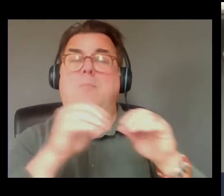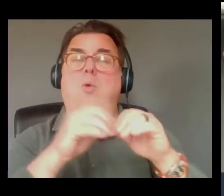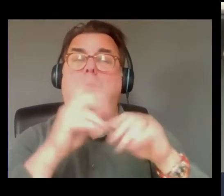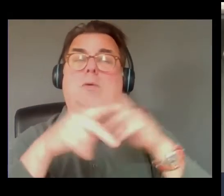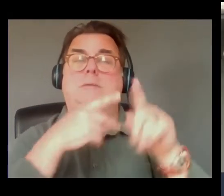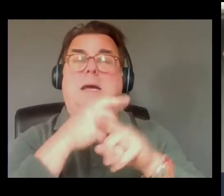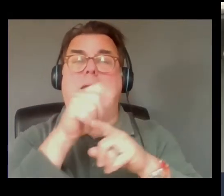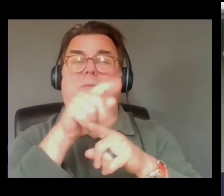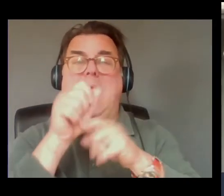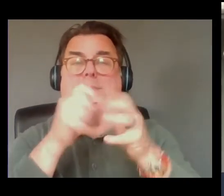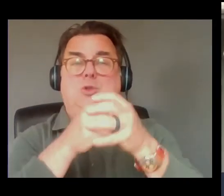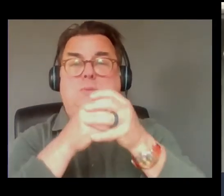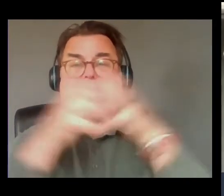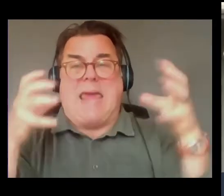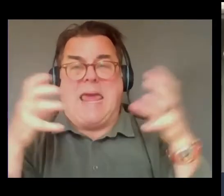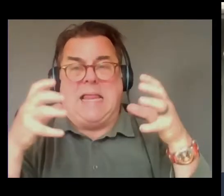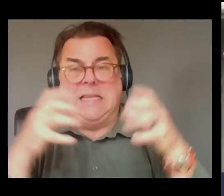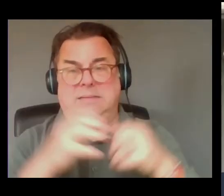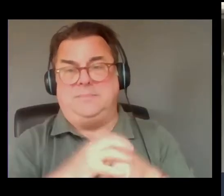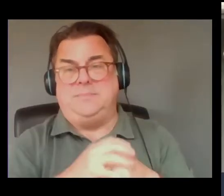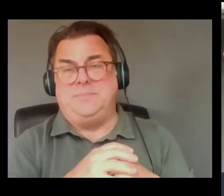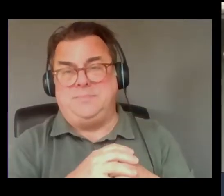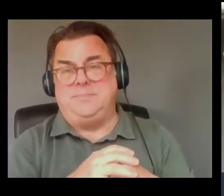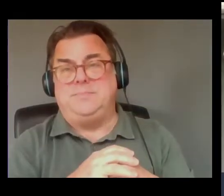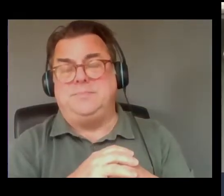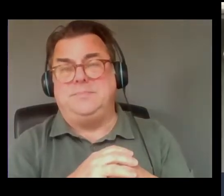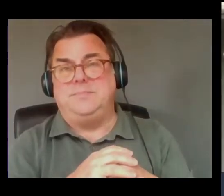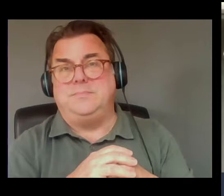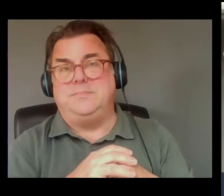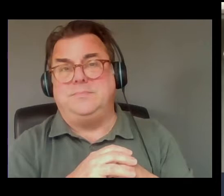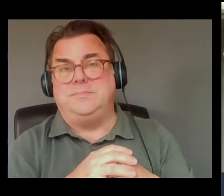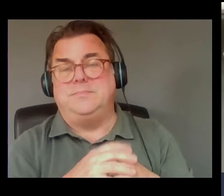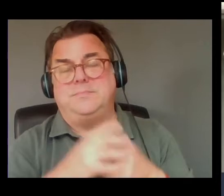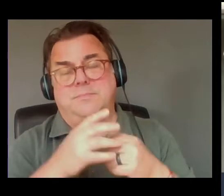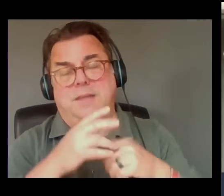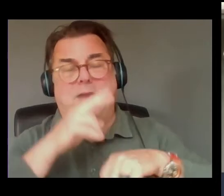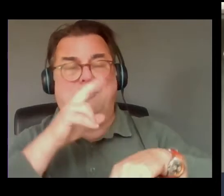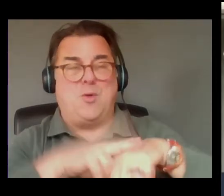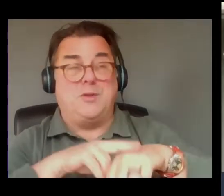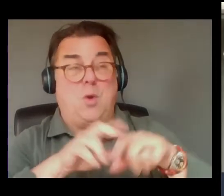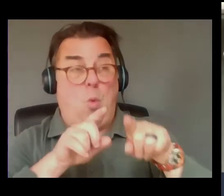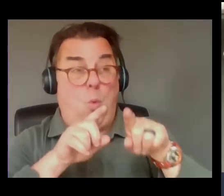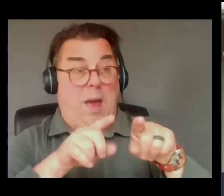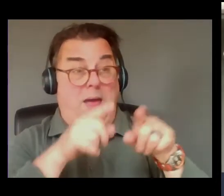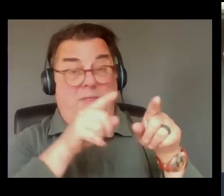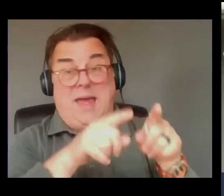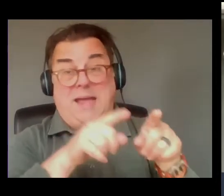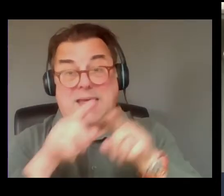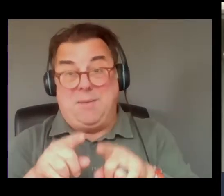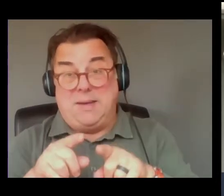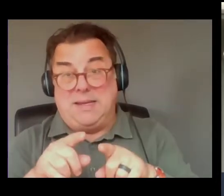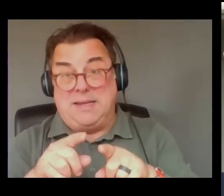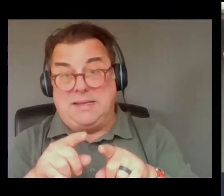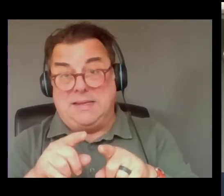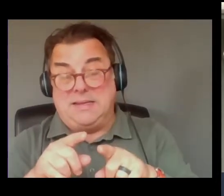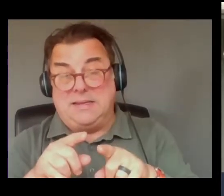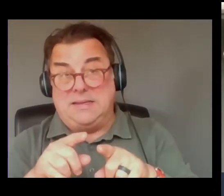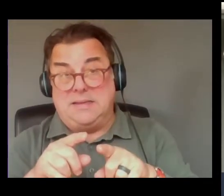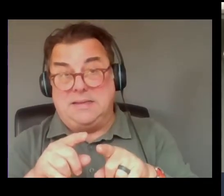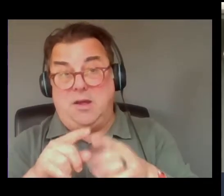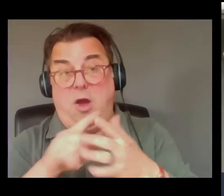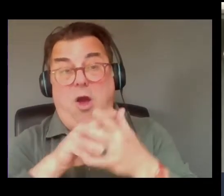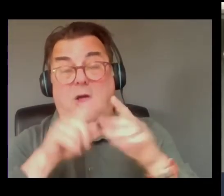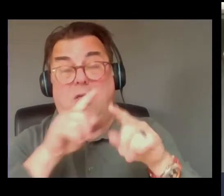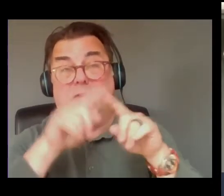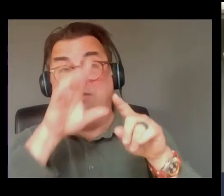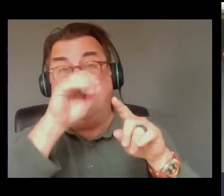ability to scale, and of course, as that's happening, all of these companies trying to